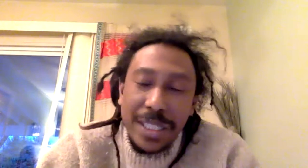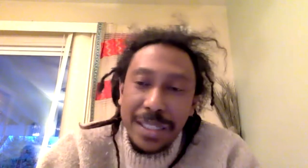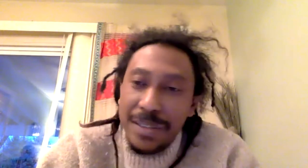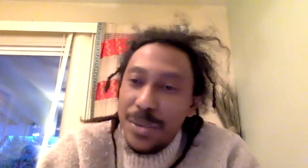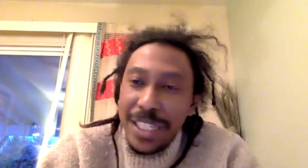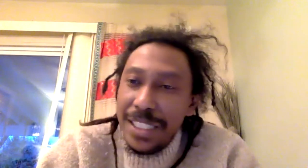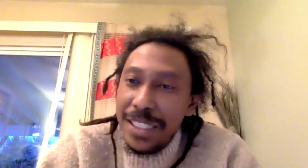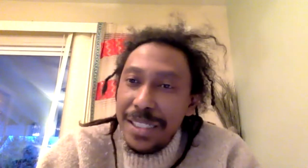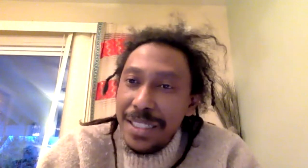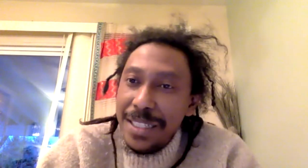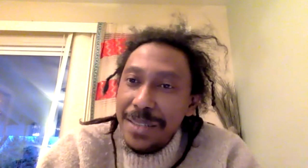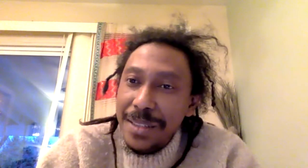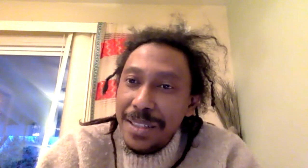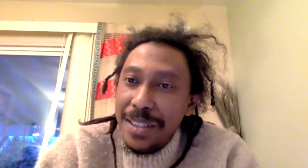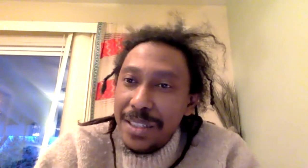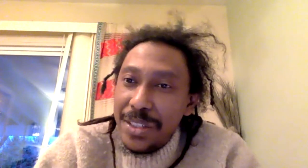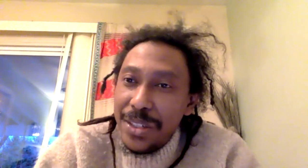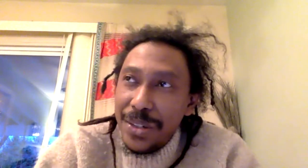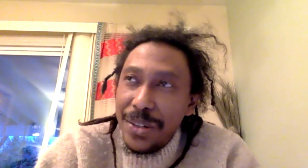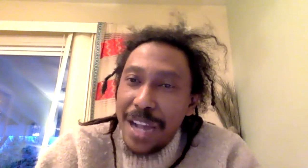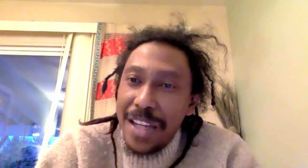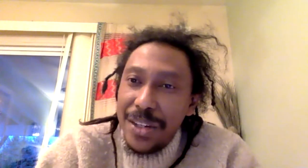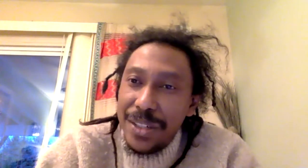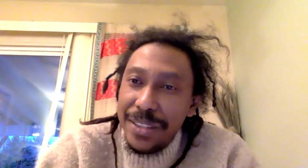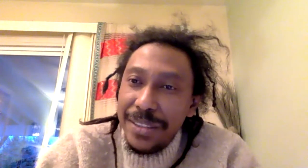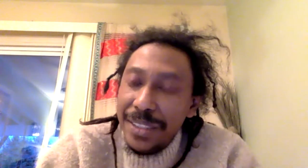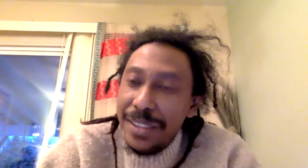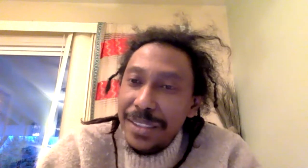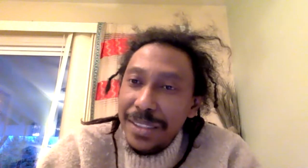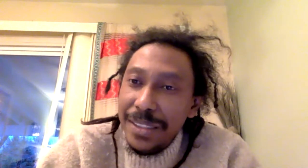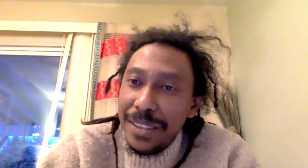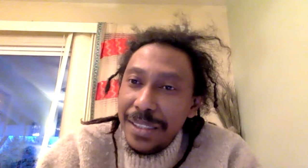more than 20 years, so I learned